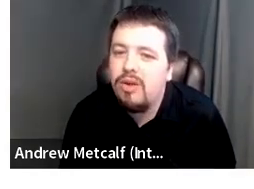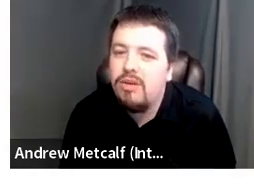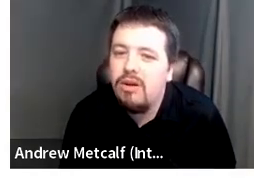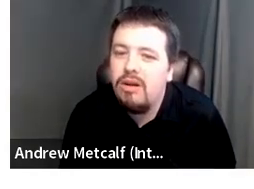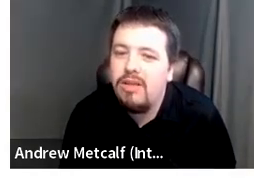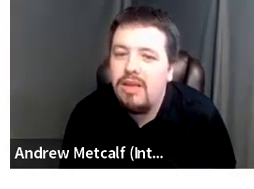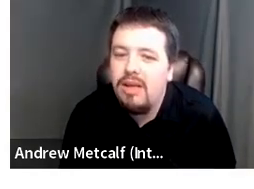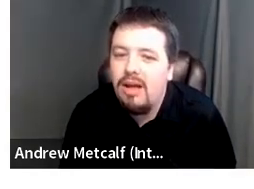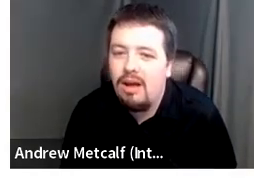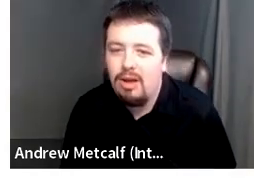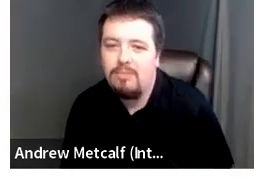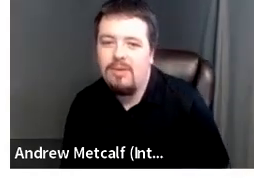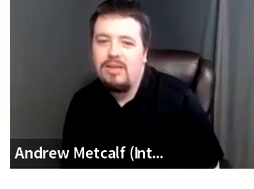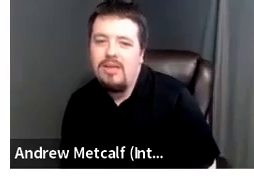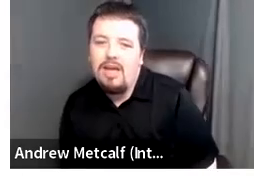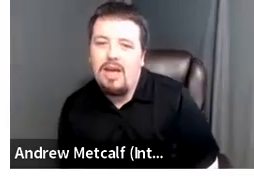through what's called